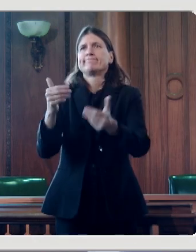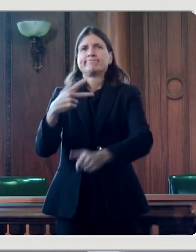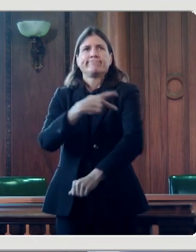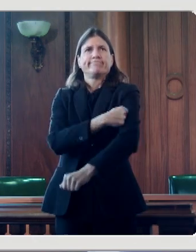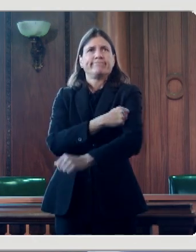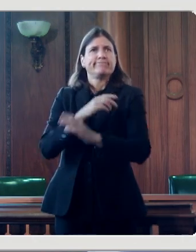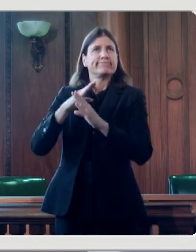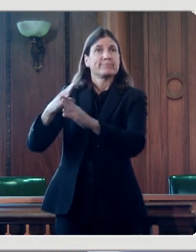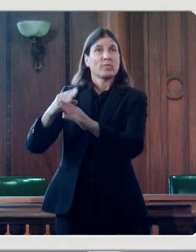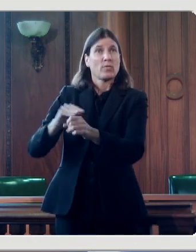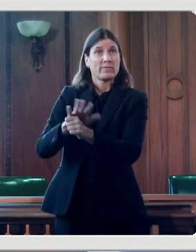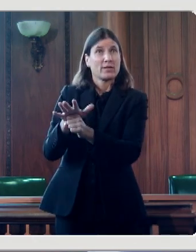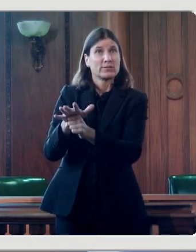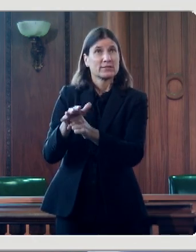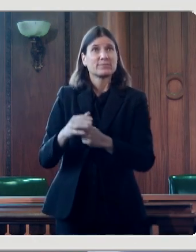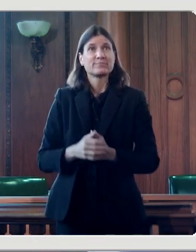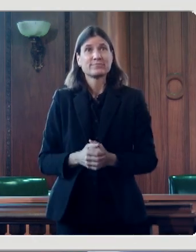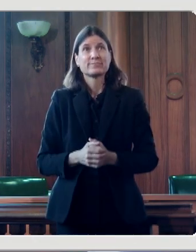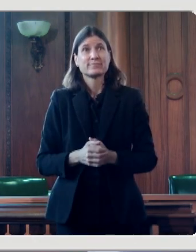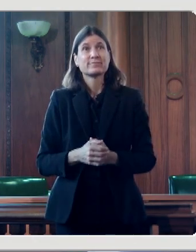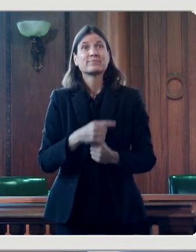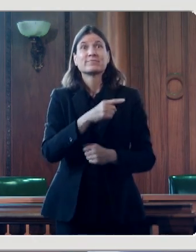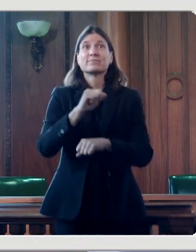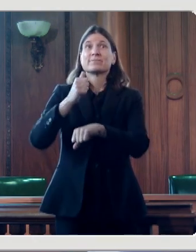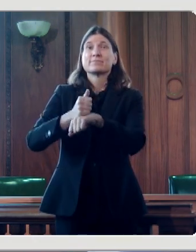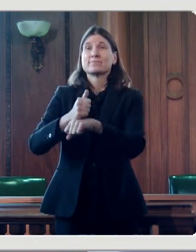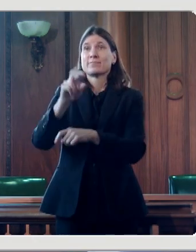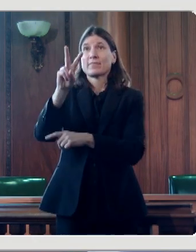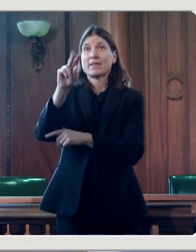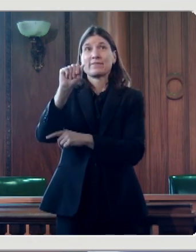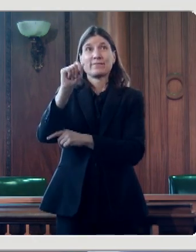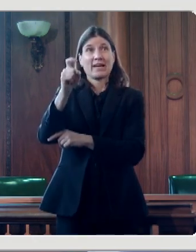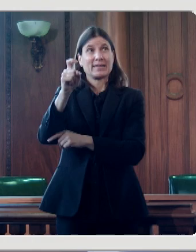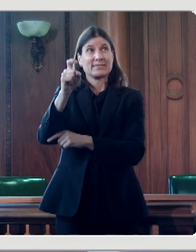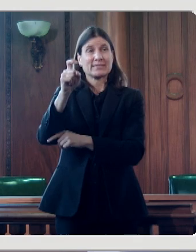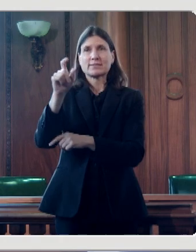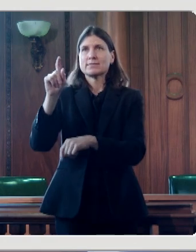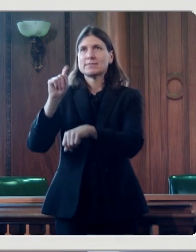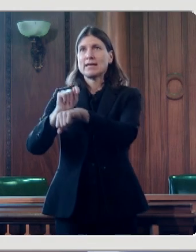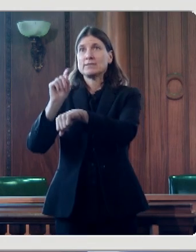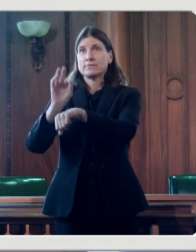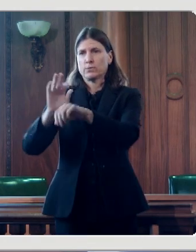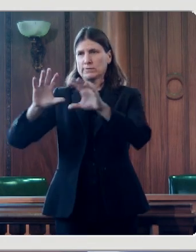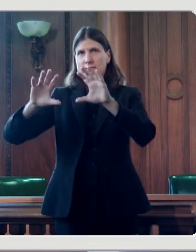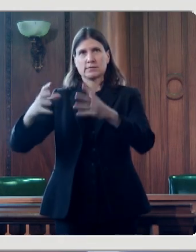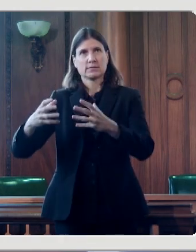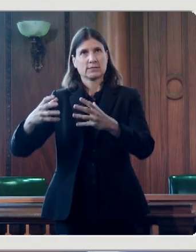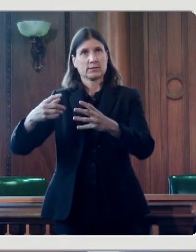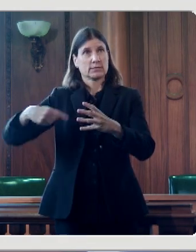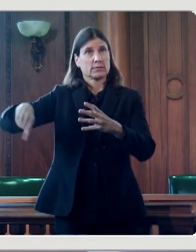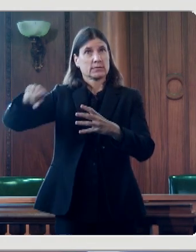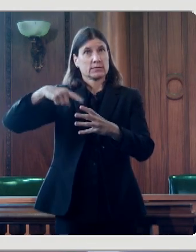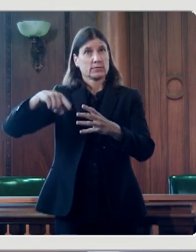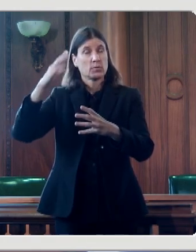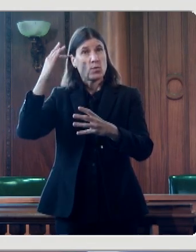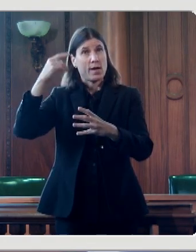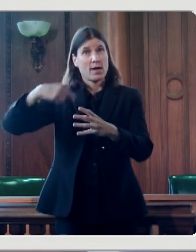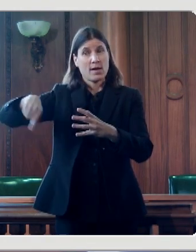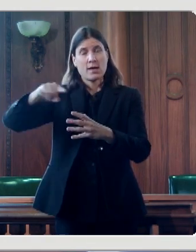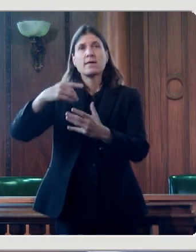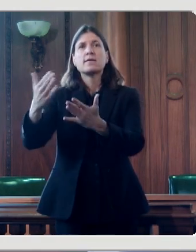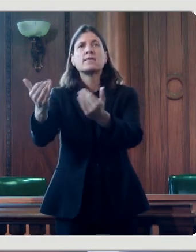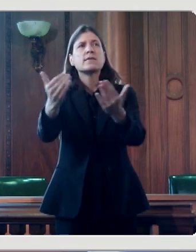put together. This is to lend credibility to taking the